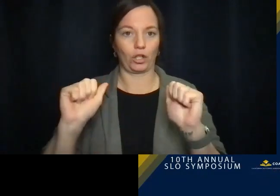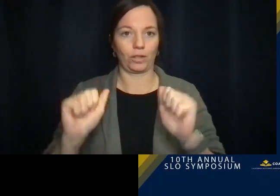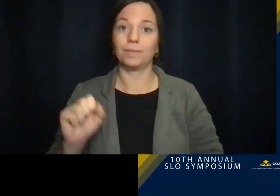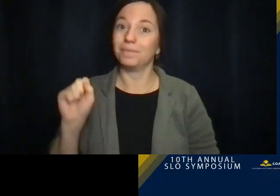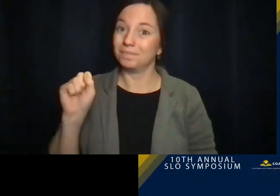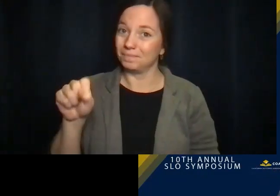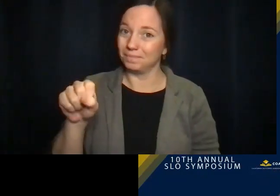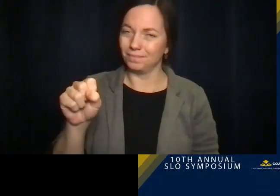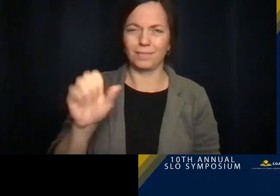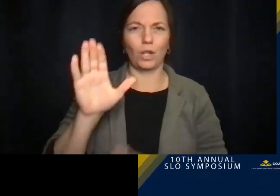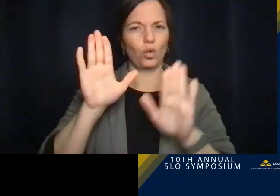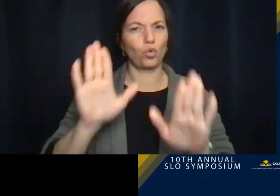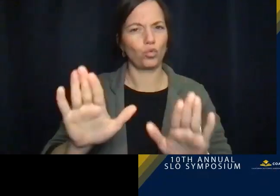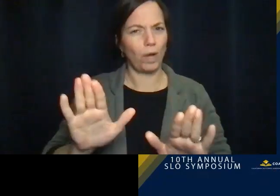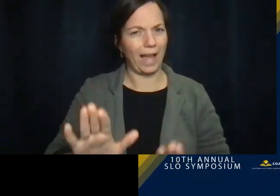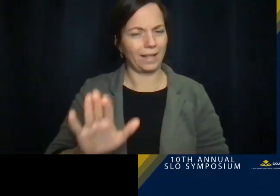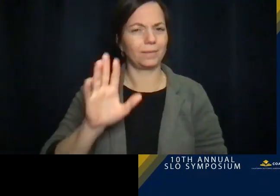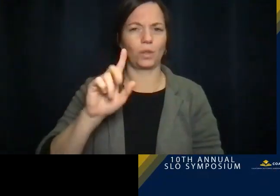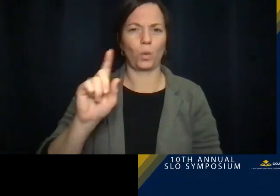Yeah, I think that's a great question. So